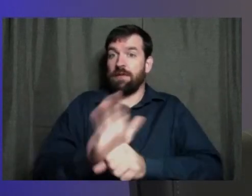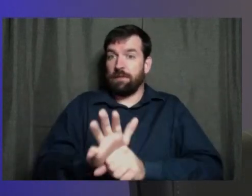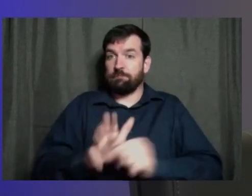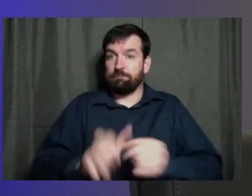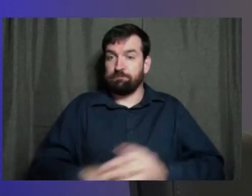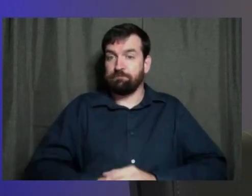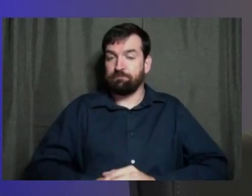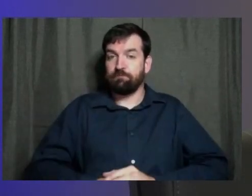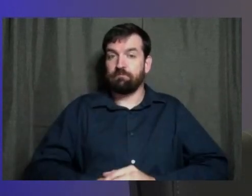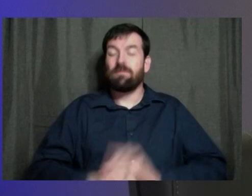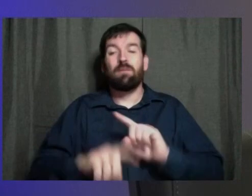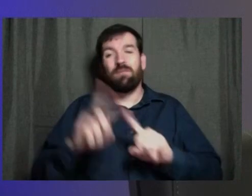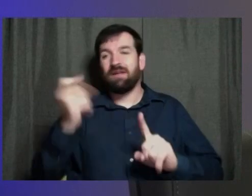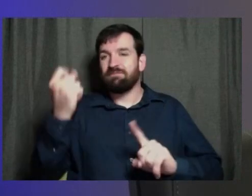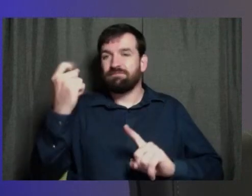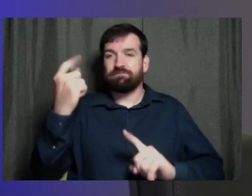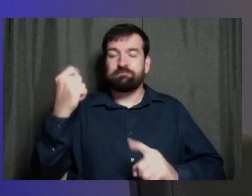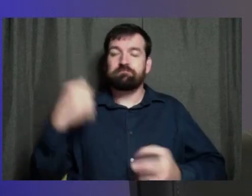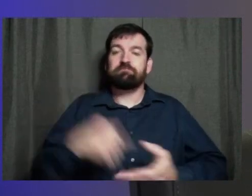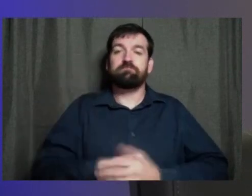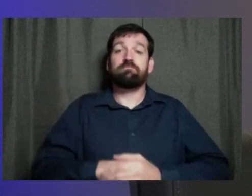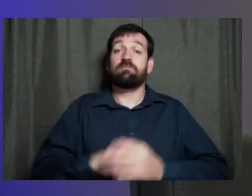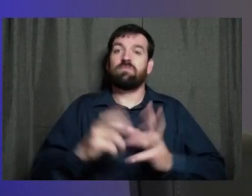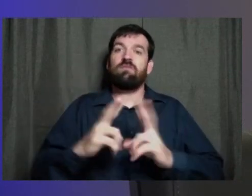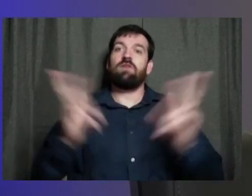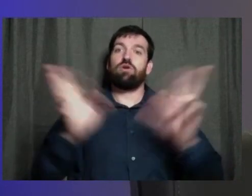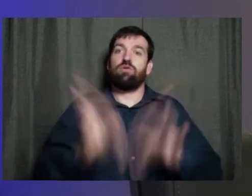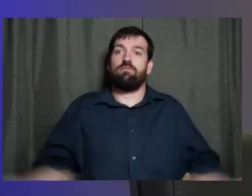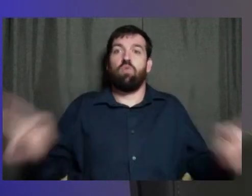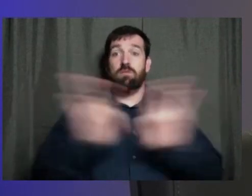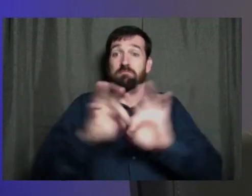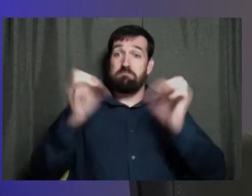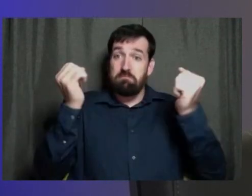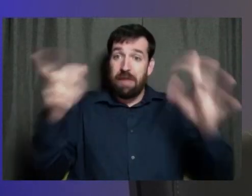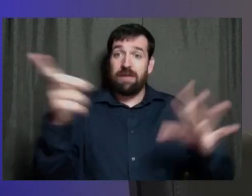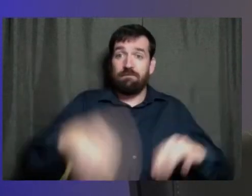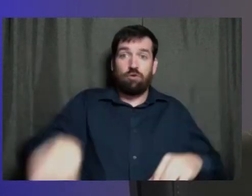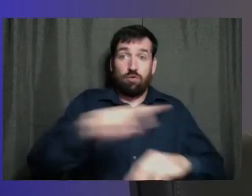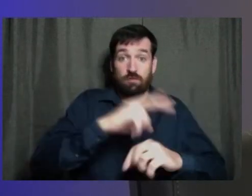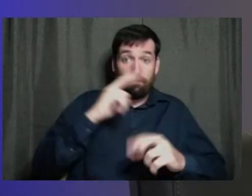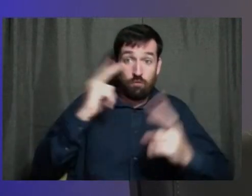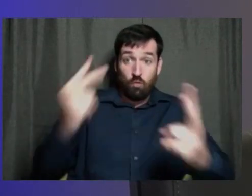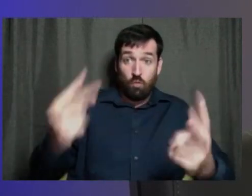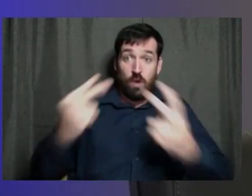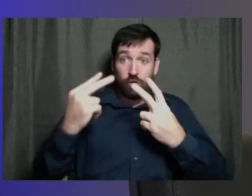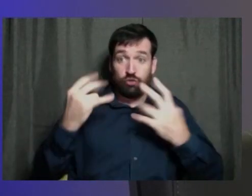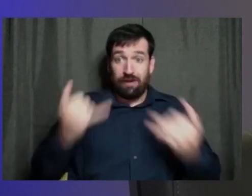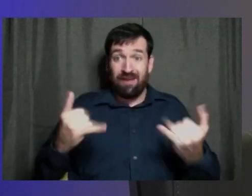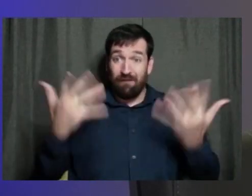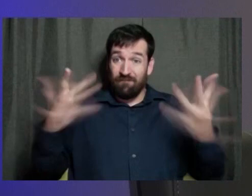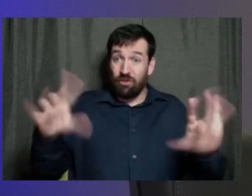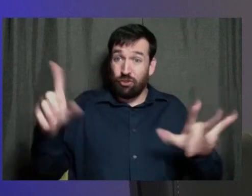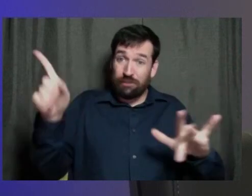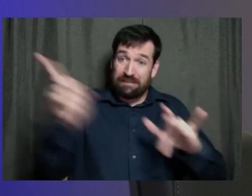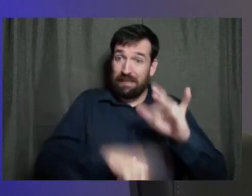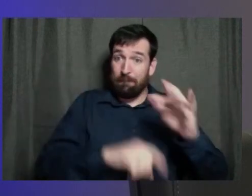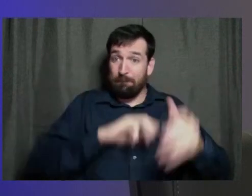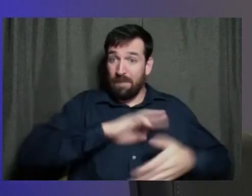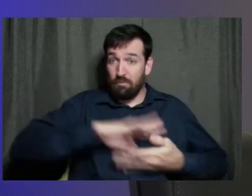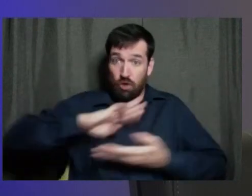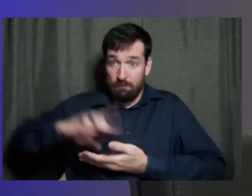But I do think very important, there are lots of you out there, if anybody who's watching today has skipped their mammogram because of the